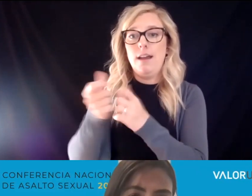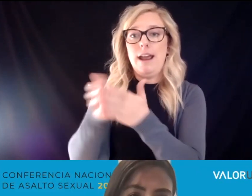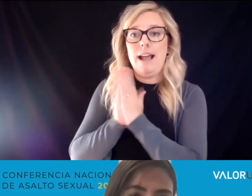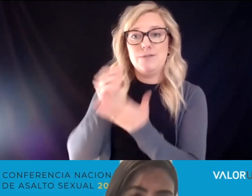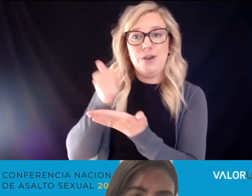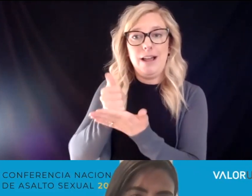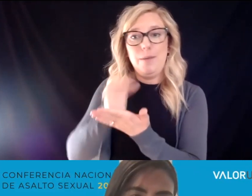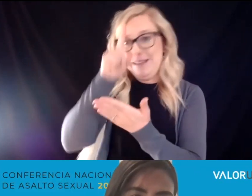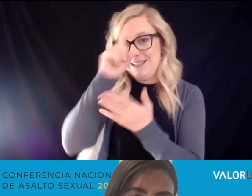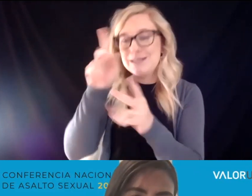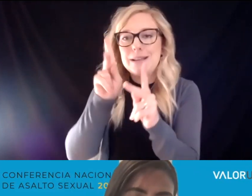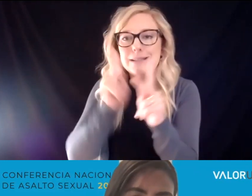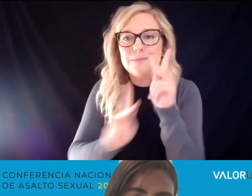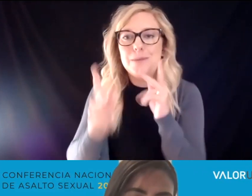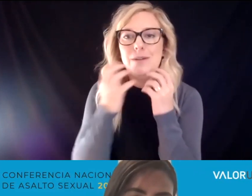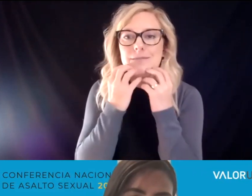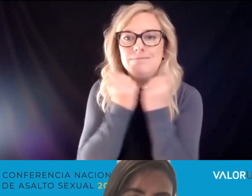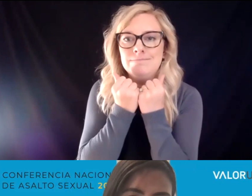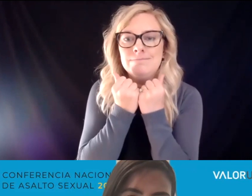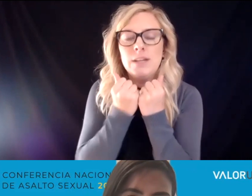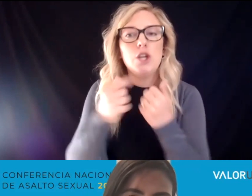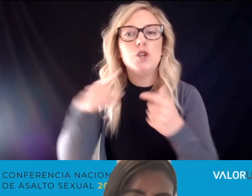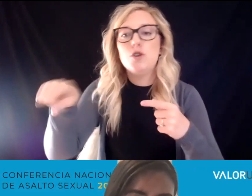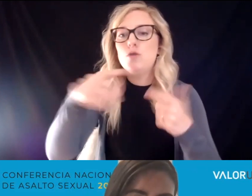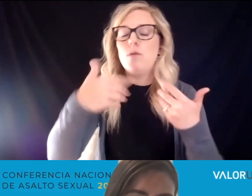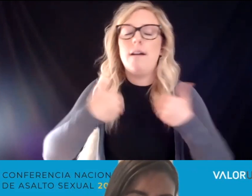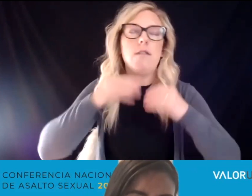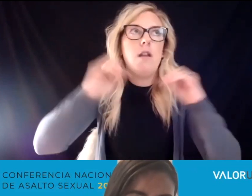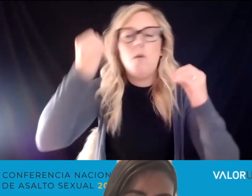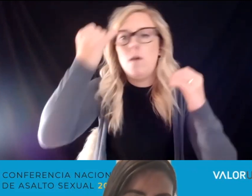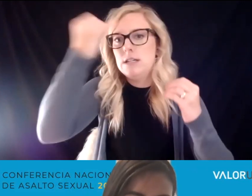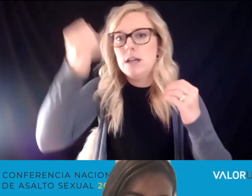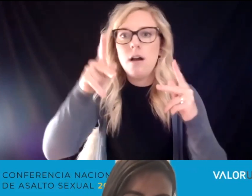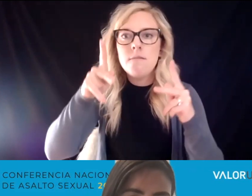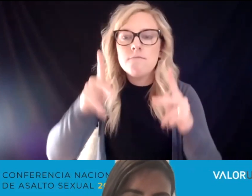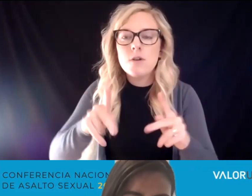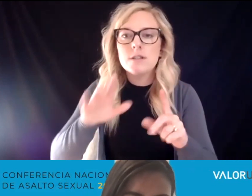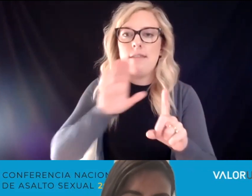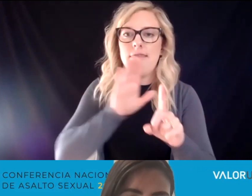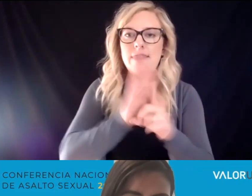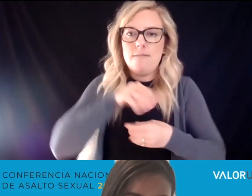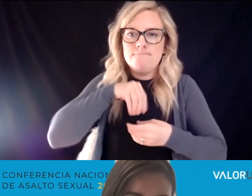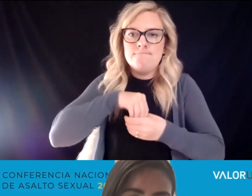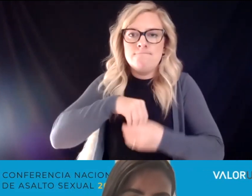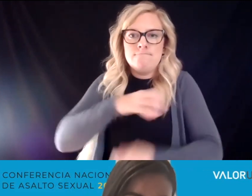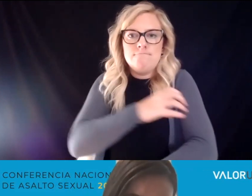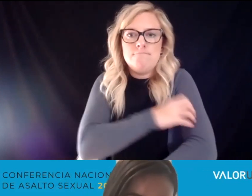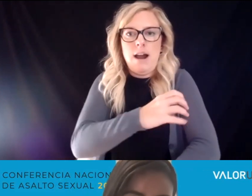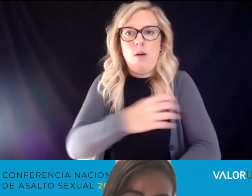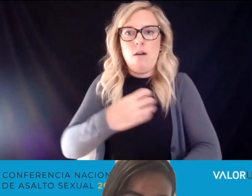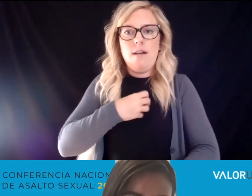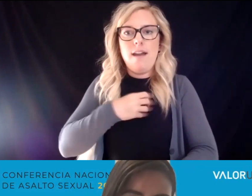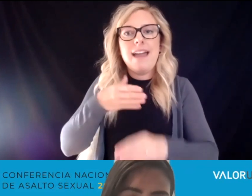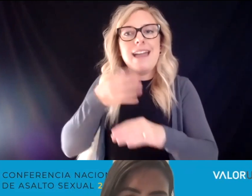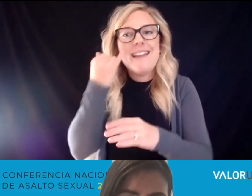And Sandy, have no idea how powerful a person can become, once they find somebody, once they find somebody who wants to